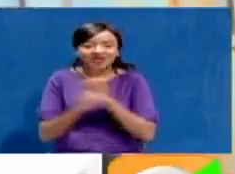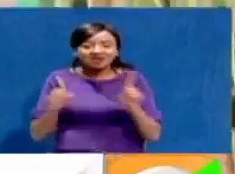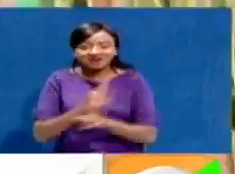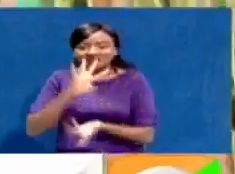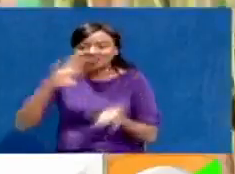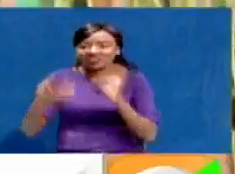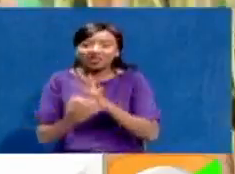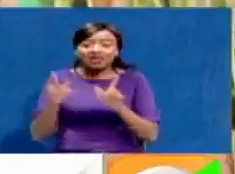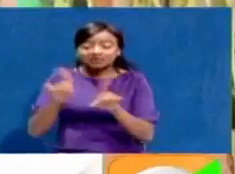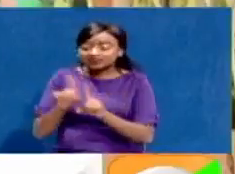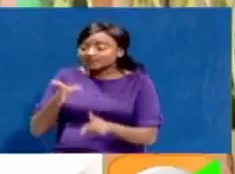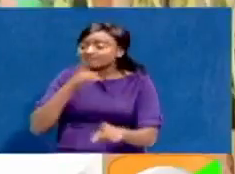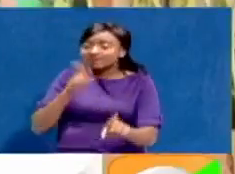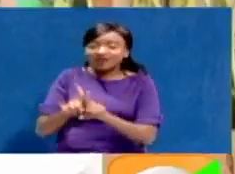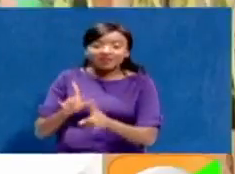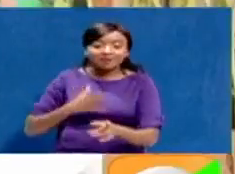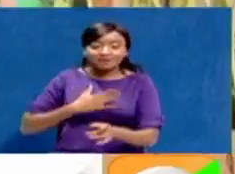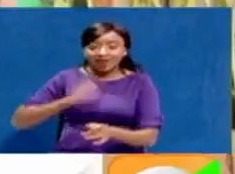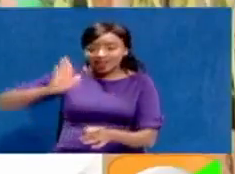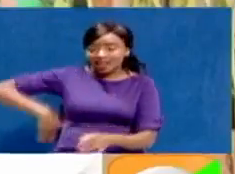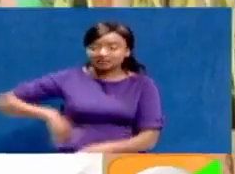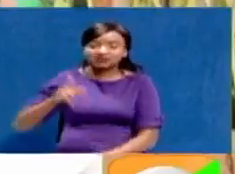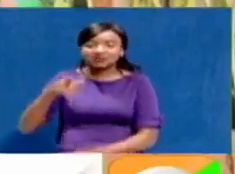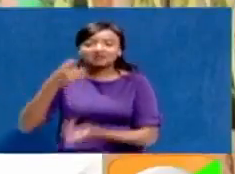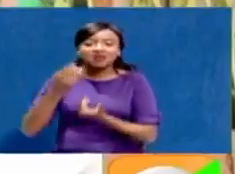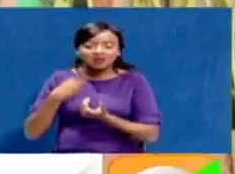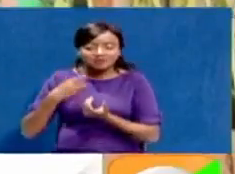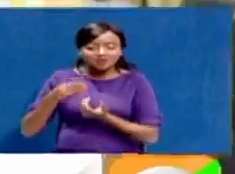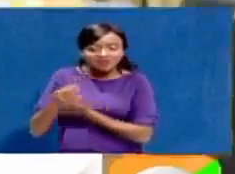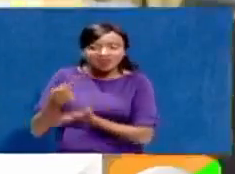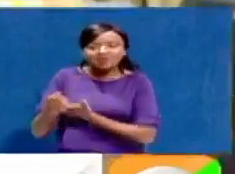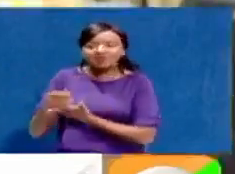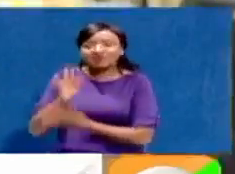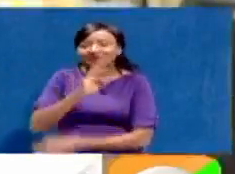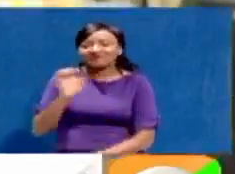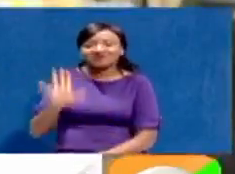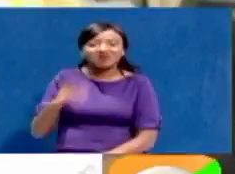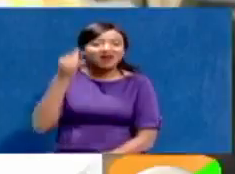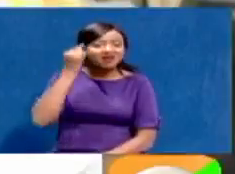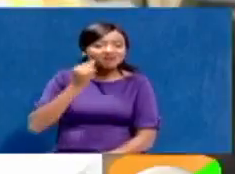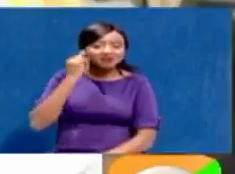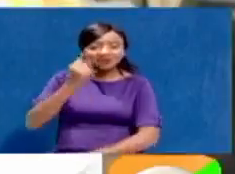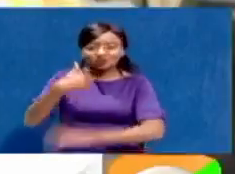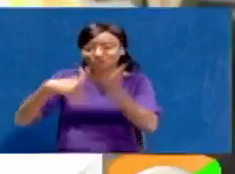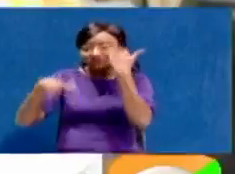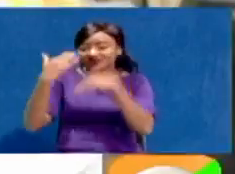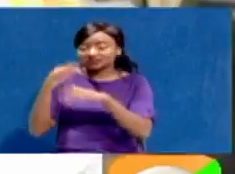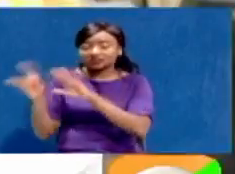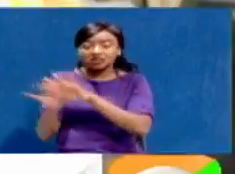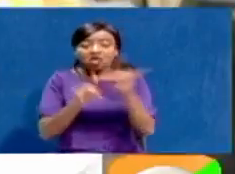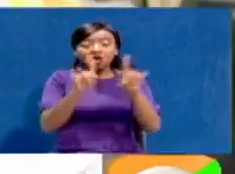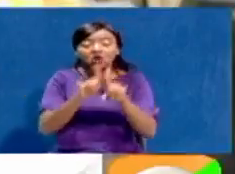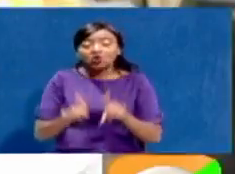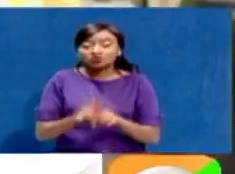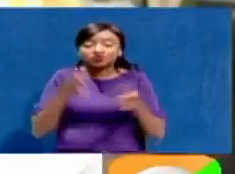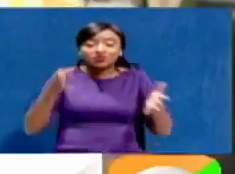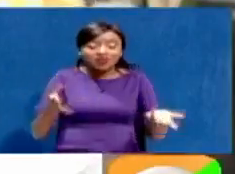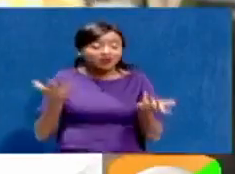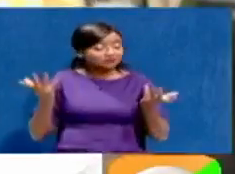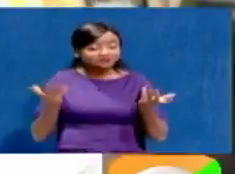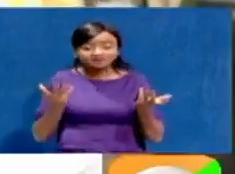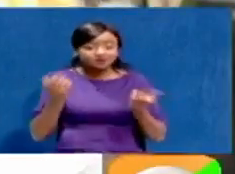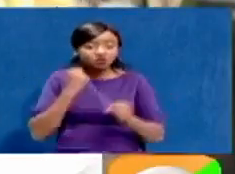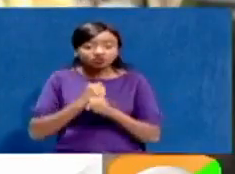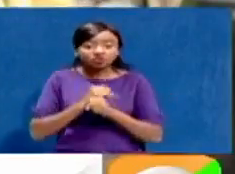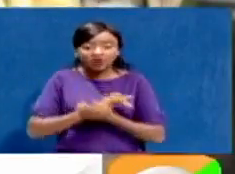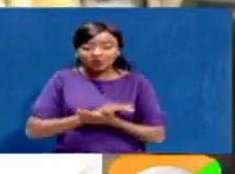Some of my siblings walikuwa na depend kwangu, like our last born, mimi ndio nilikuwa namfunza kwa maseno. Out of formal employment and with no steady income, John still